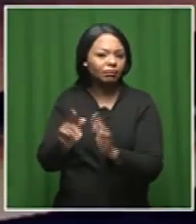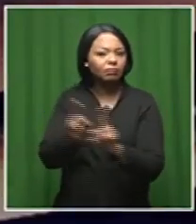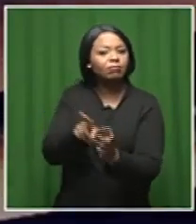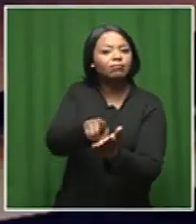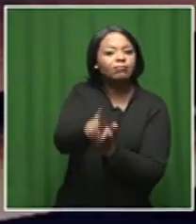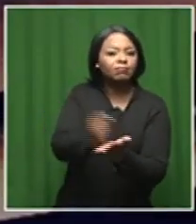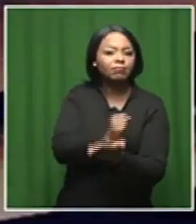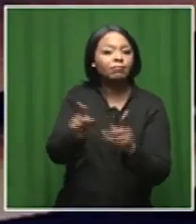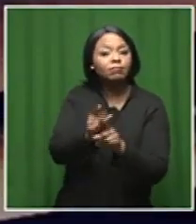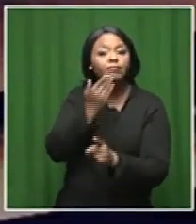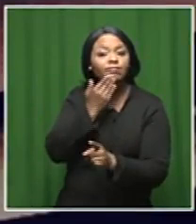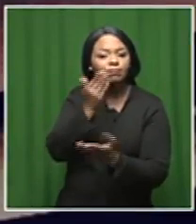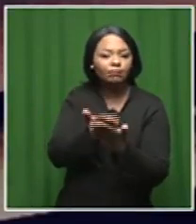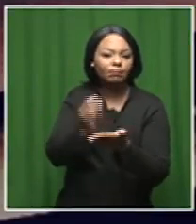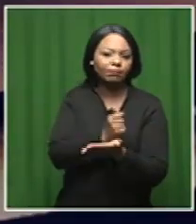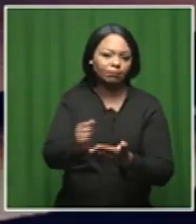donor and who can donate.